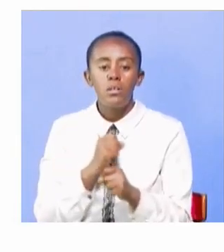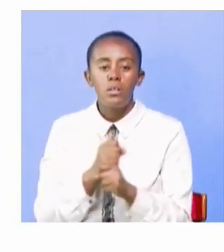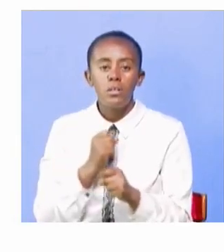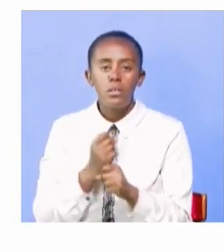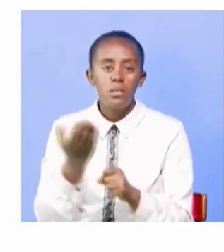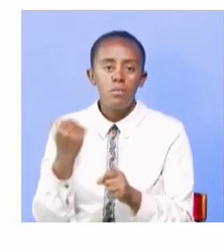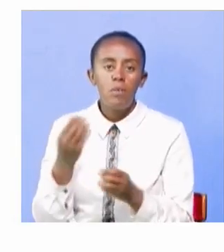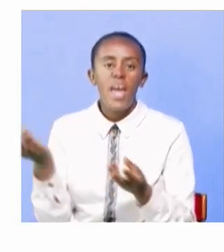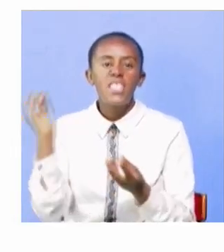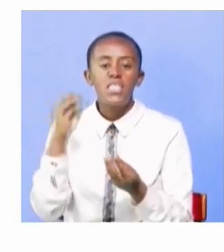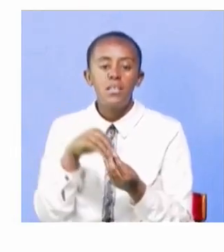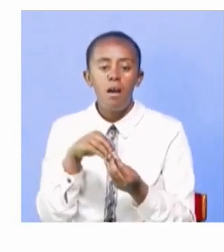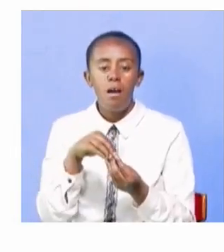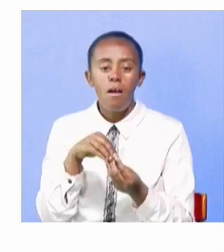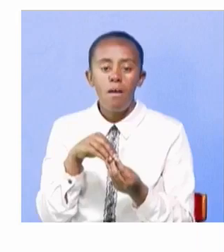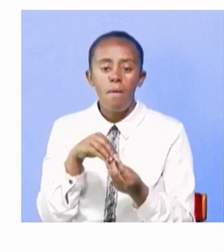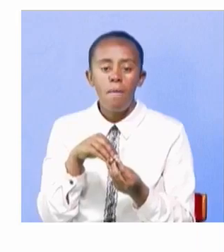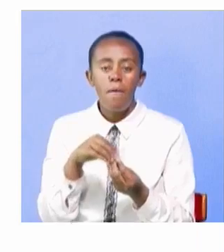extra